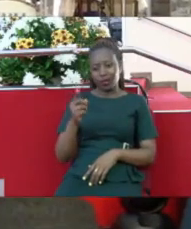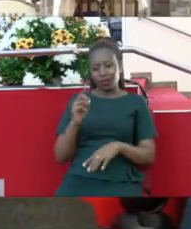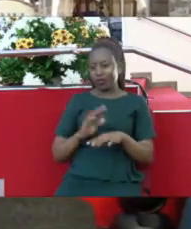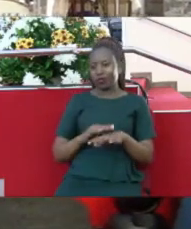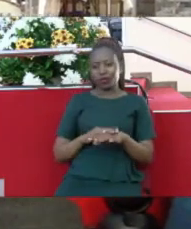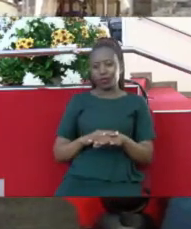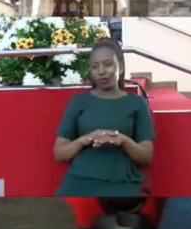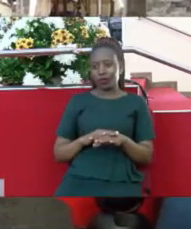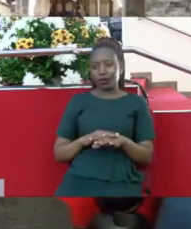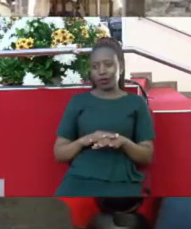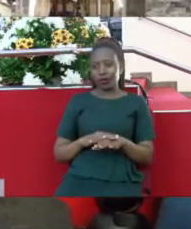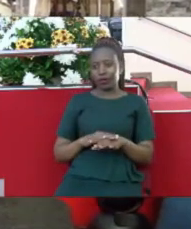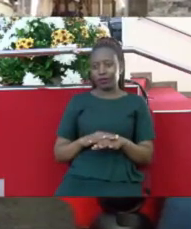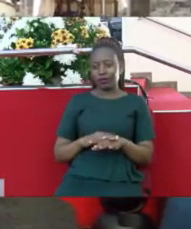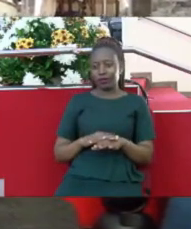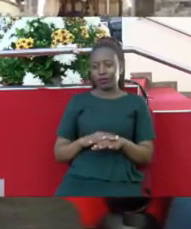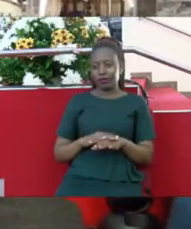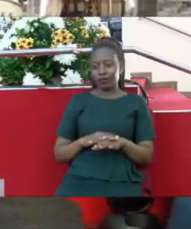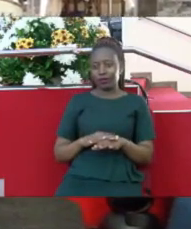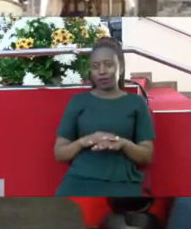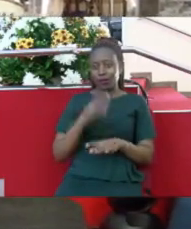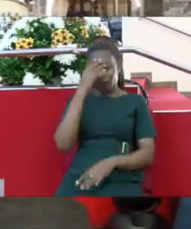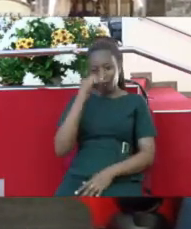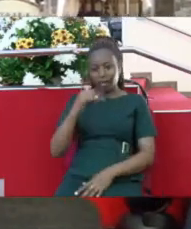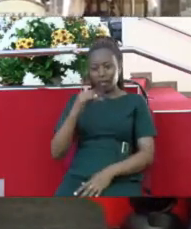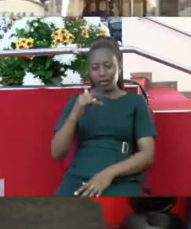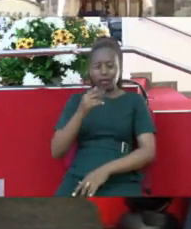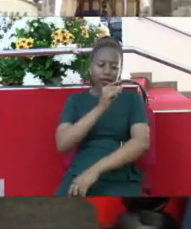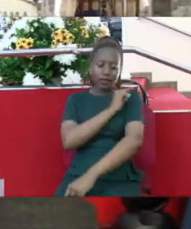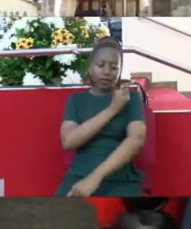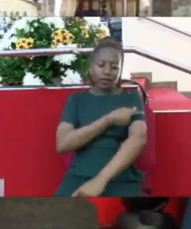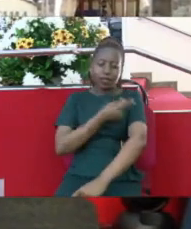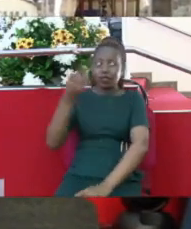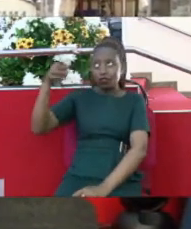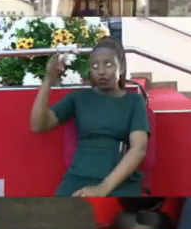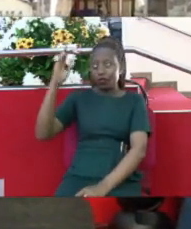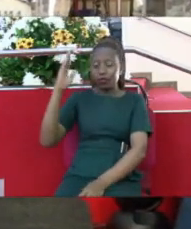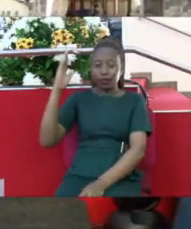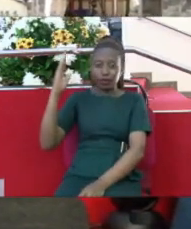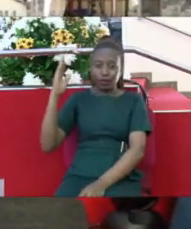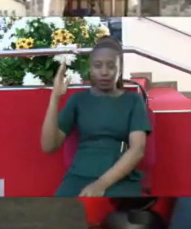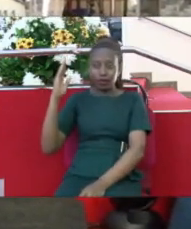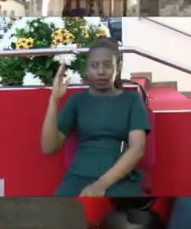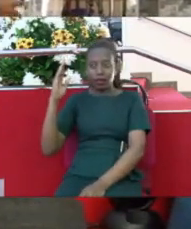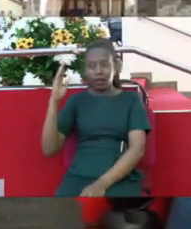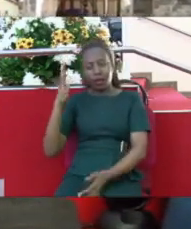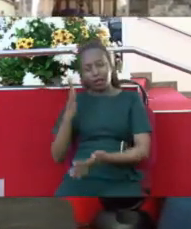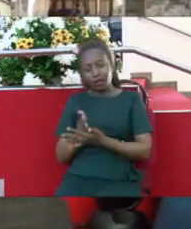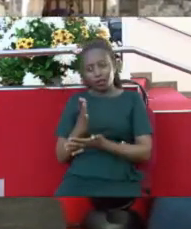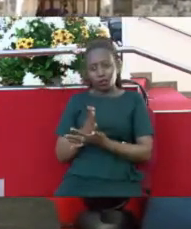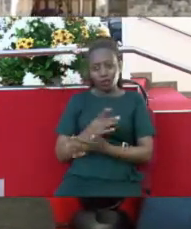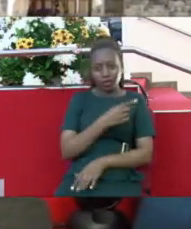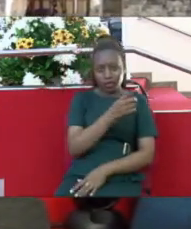ni mtu mzuri. We can only say that because of the grace of God. Unaweza sema hivyo kupitia neema ya Mungu. And the fact that God has justified us.